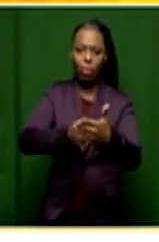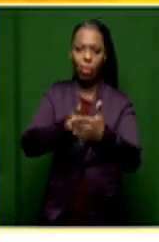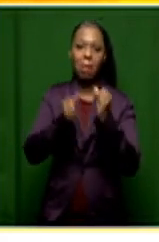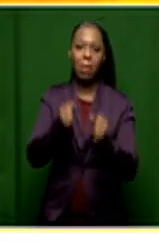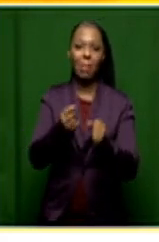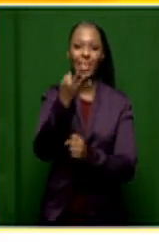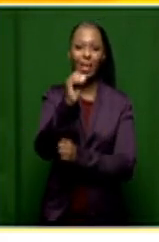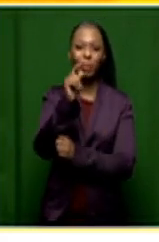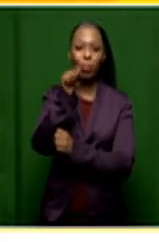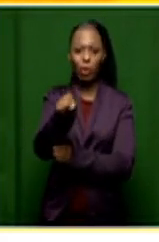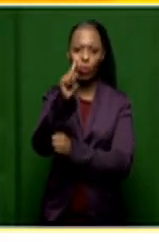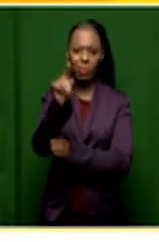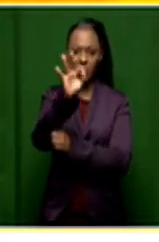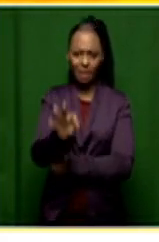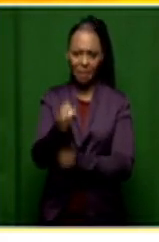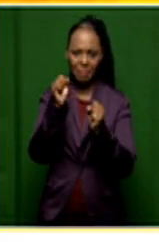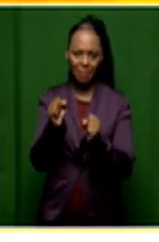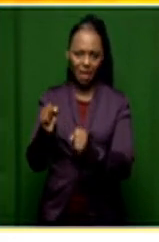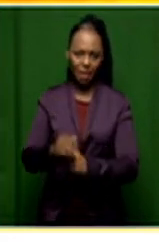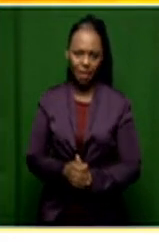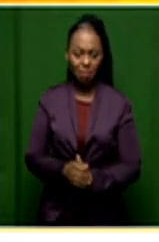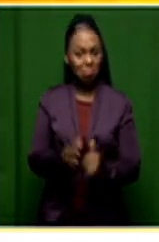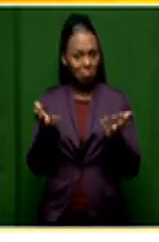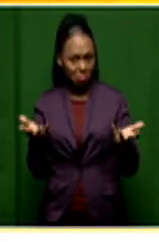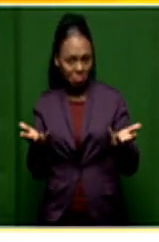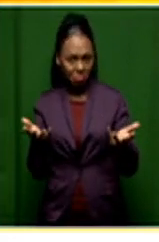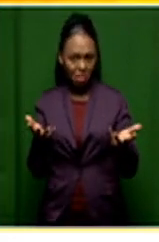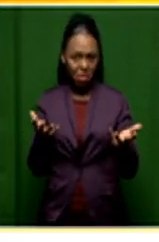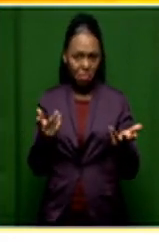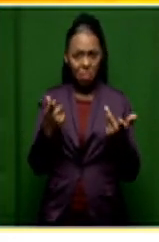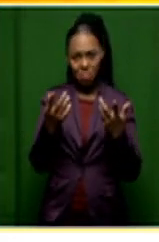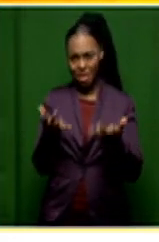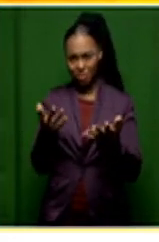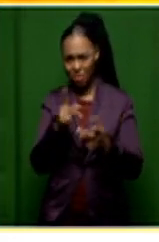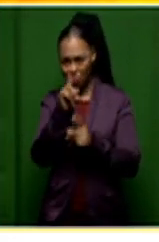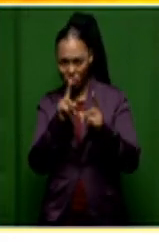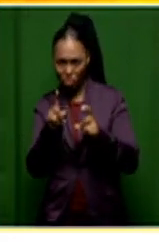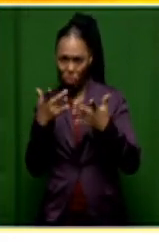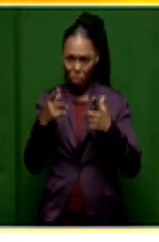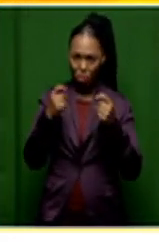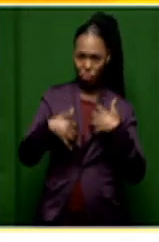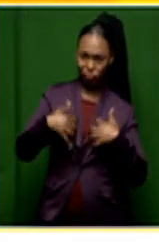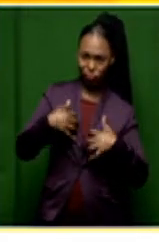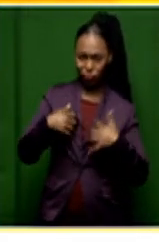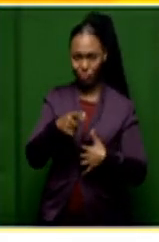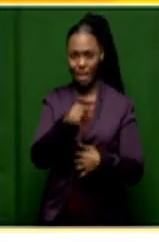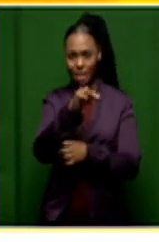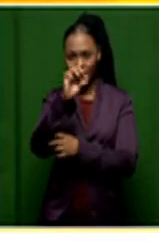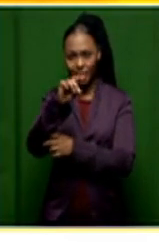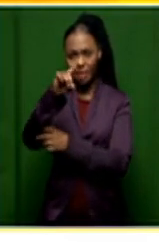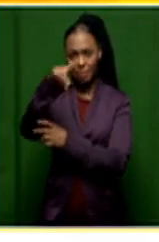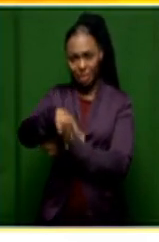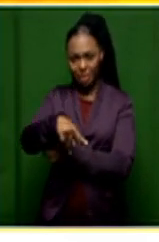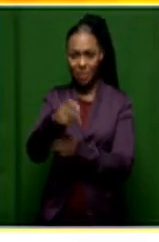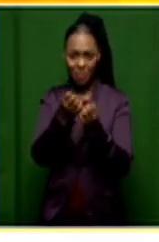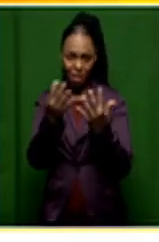whopping 30.1%. Now, should we be cautiously optimistic about these GDP figures? Let's discuss this